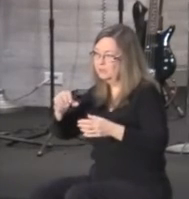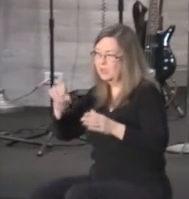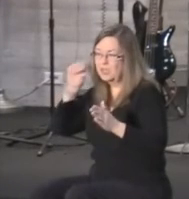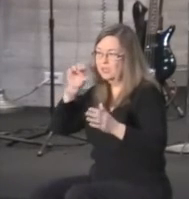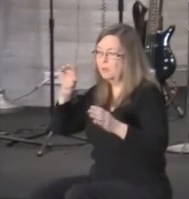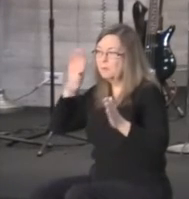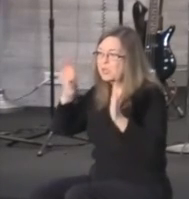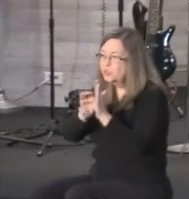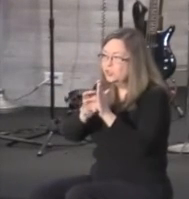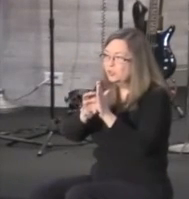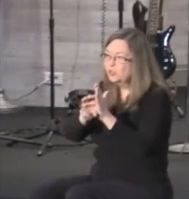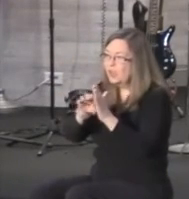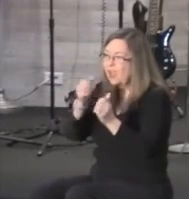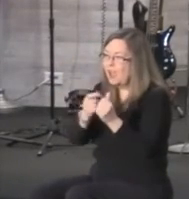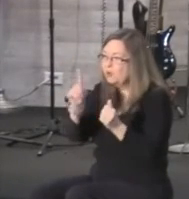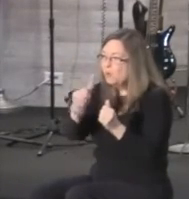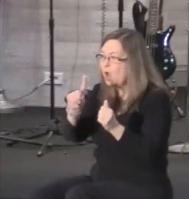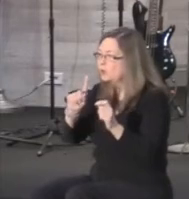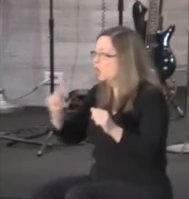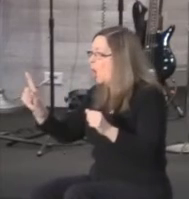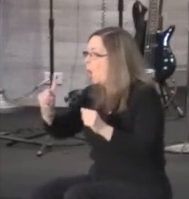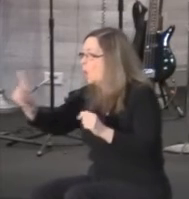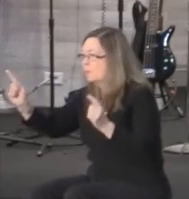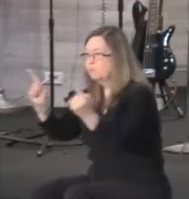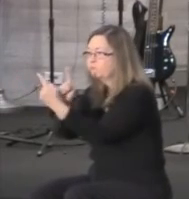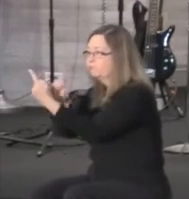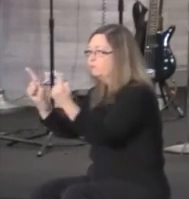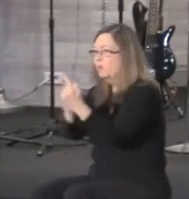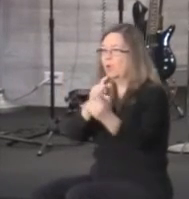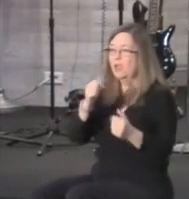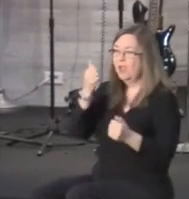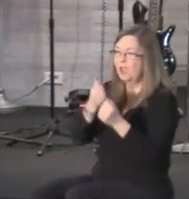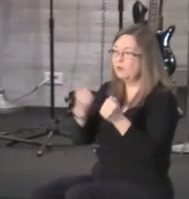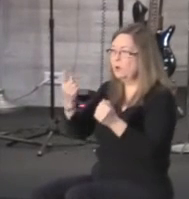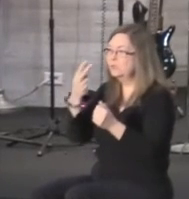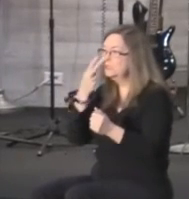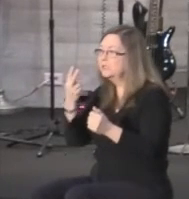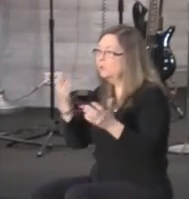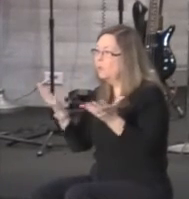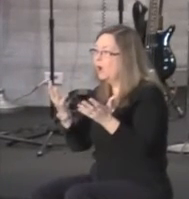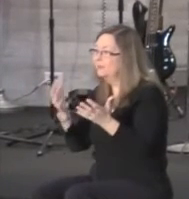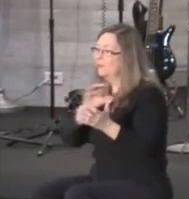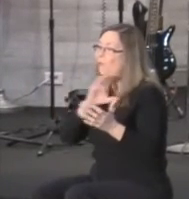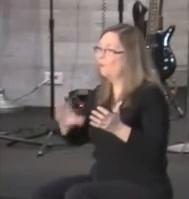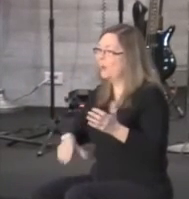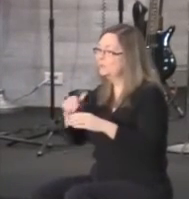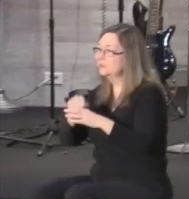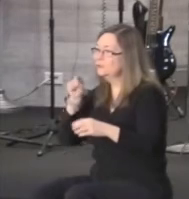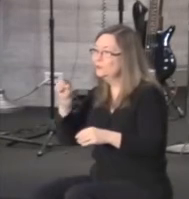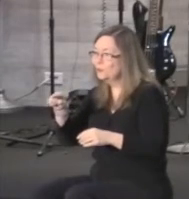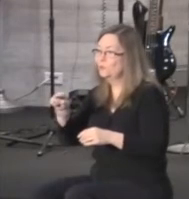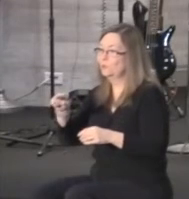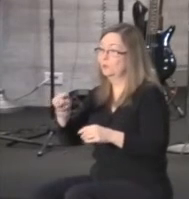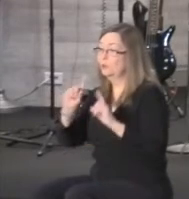image everywhere you go. And that image is the image of Christ. When you go to